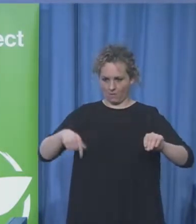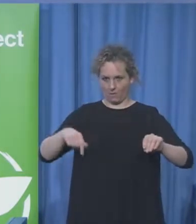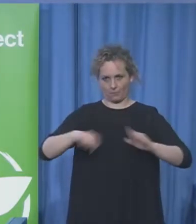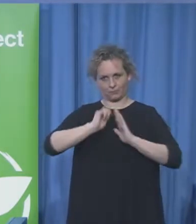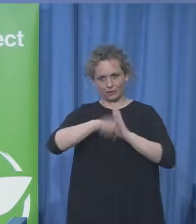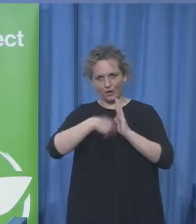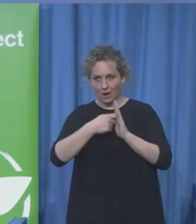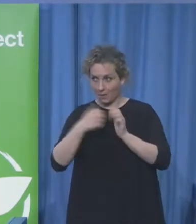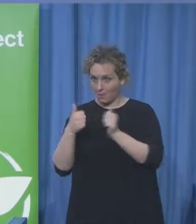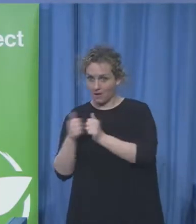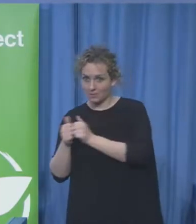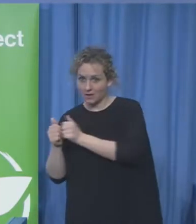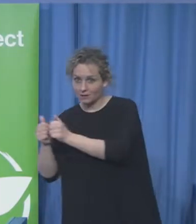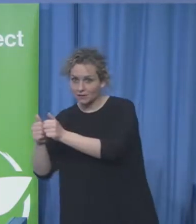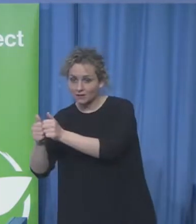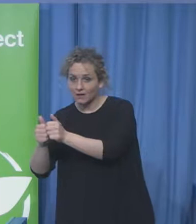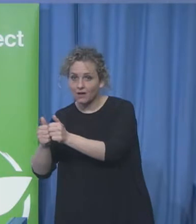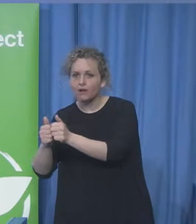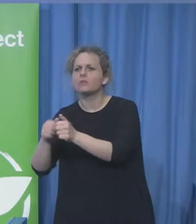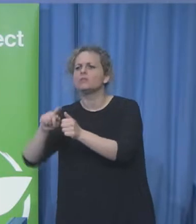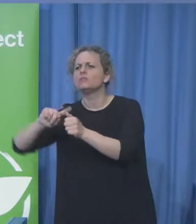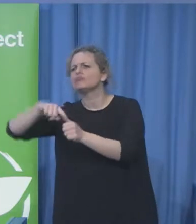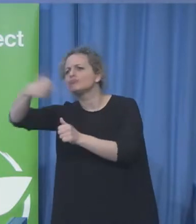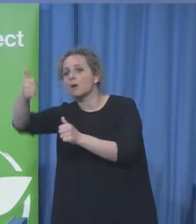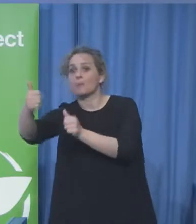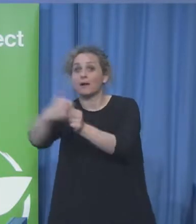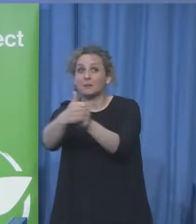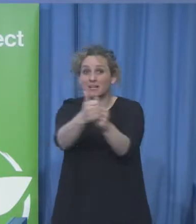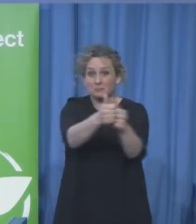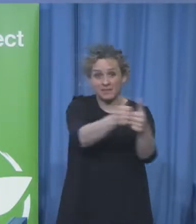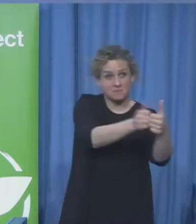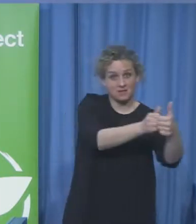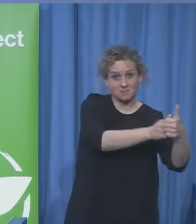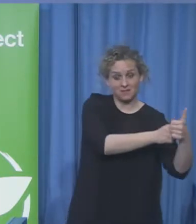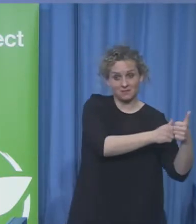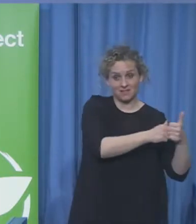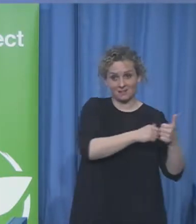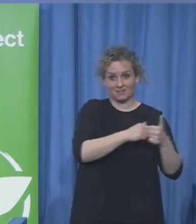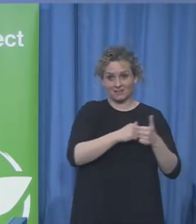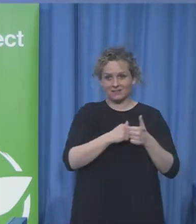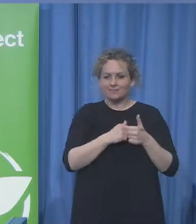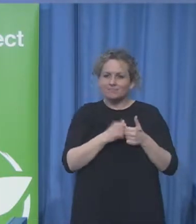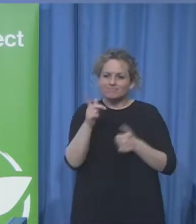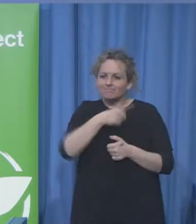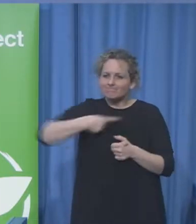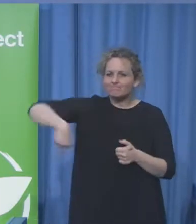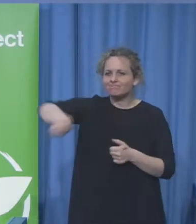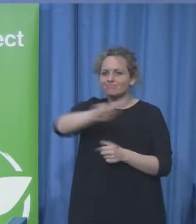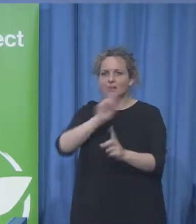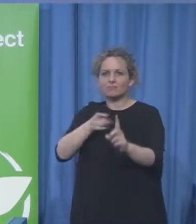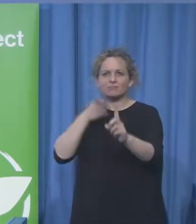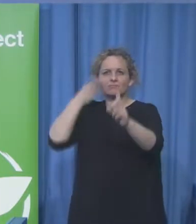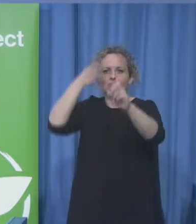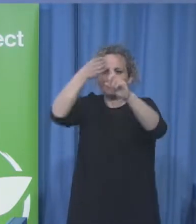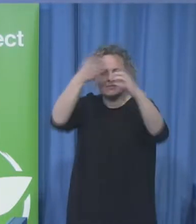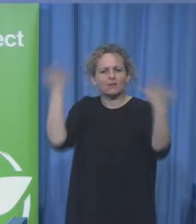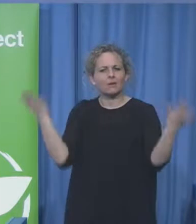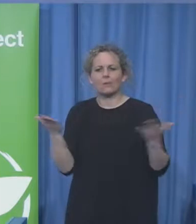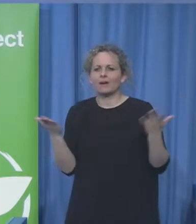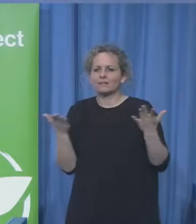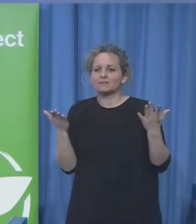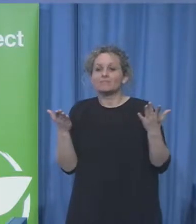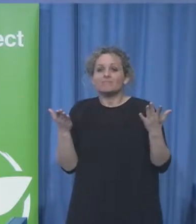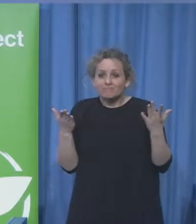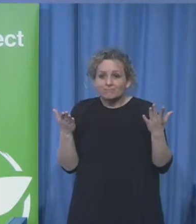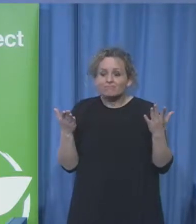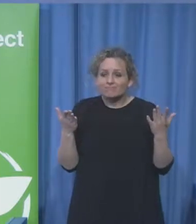really attest to what we can do when we work together. This work